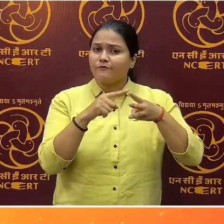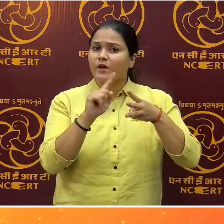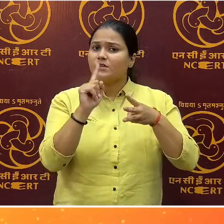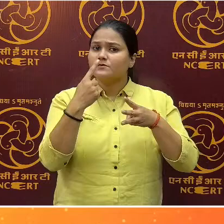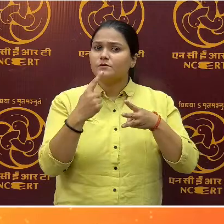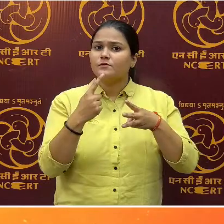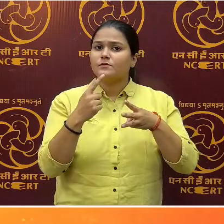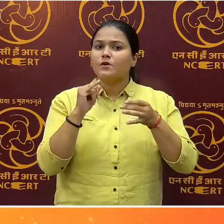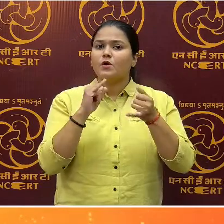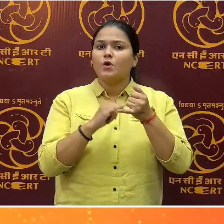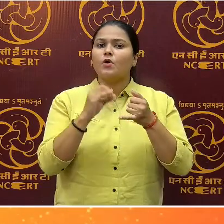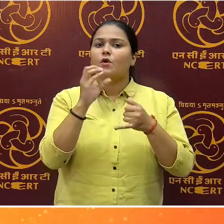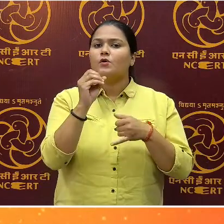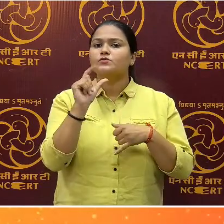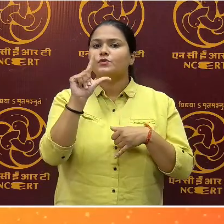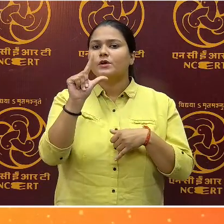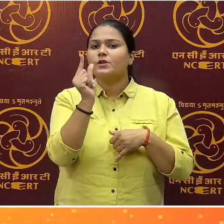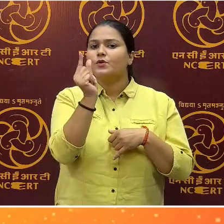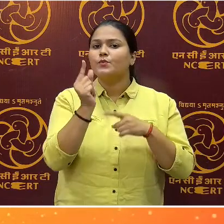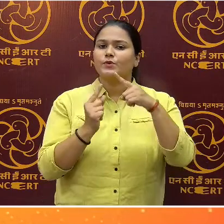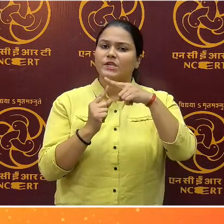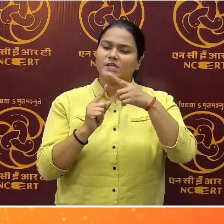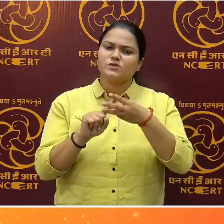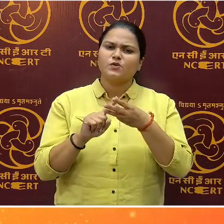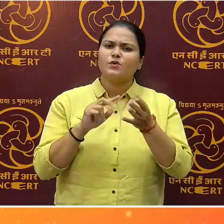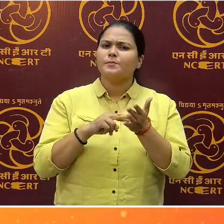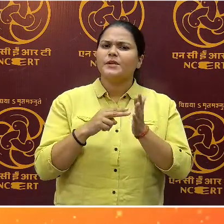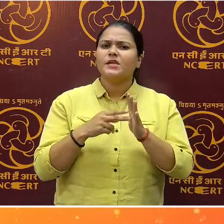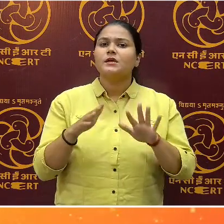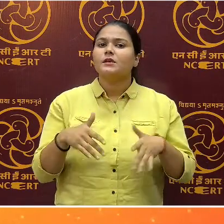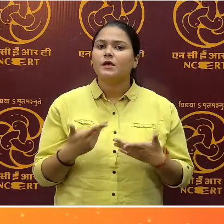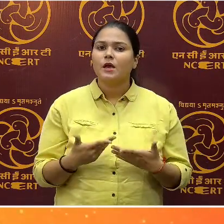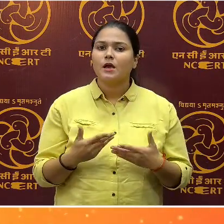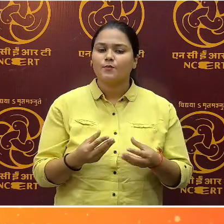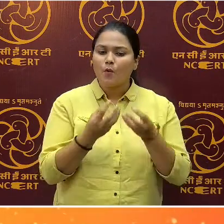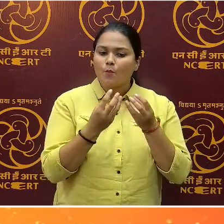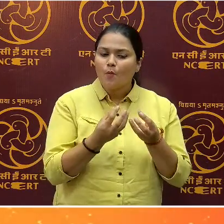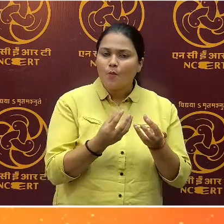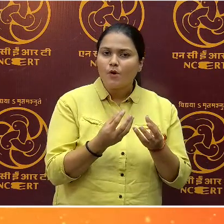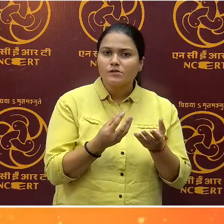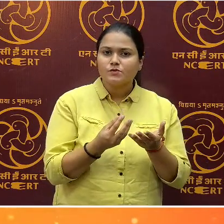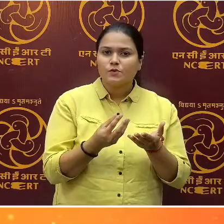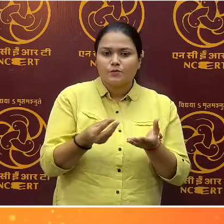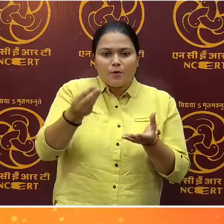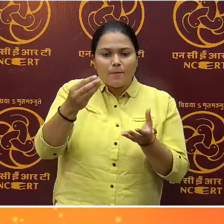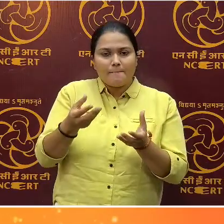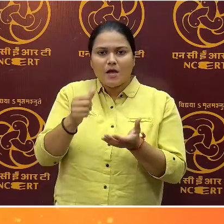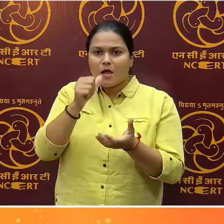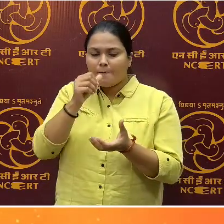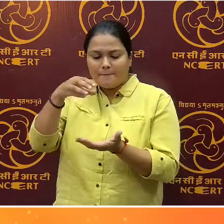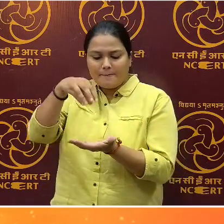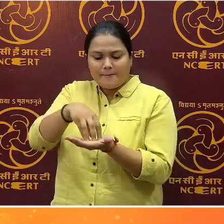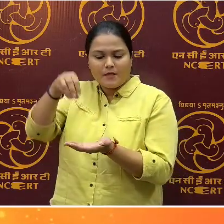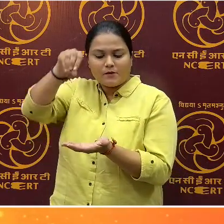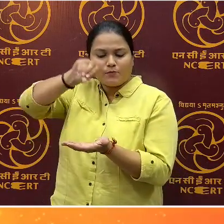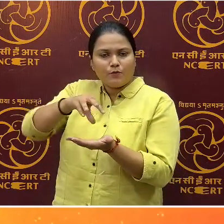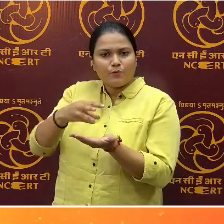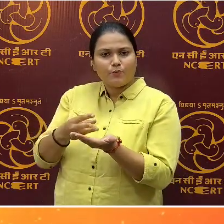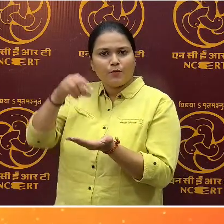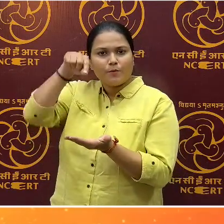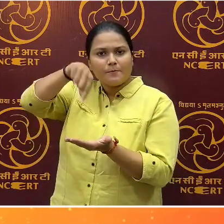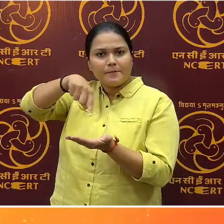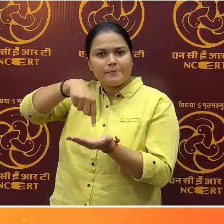about solute. What is a solute? It is that solid that gets dissolved. So while preparing